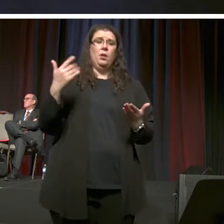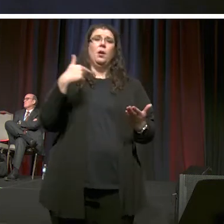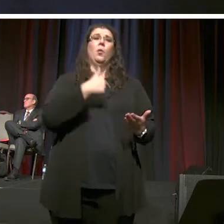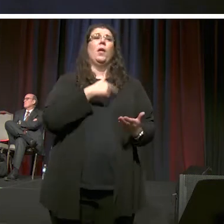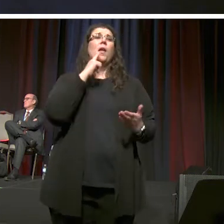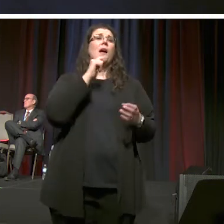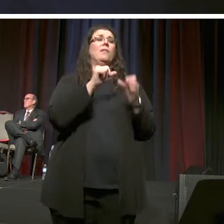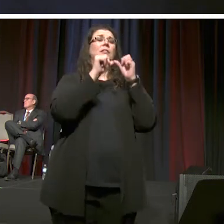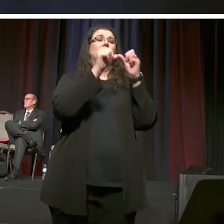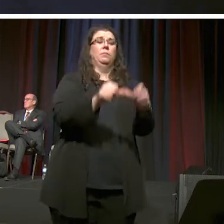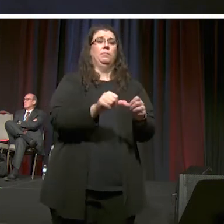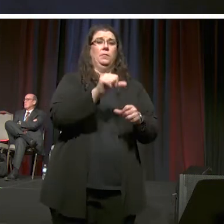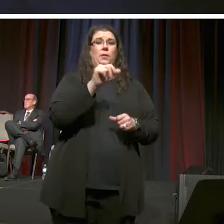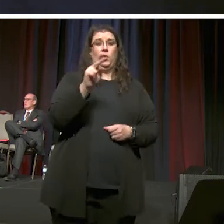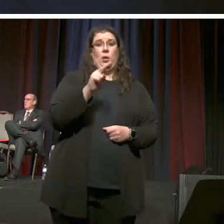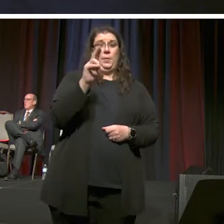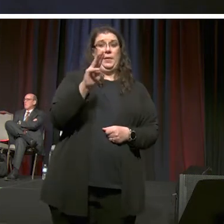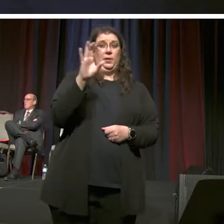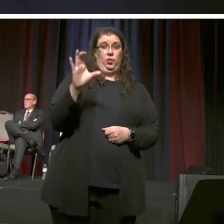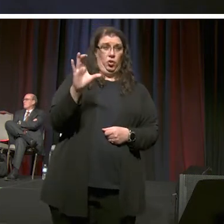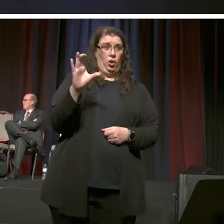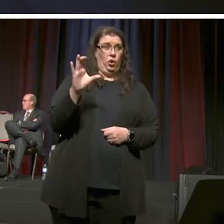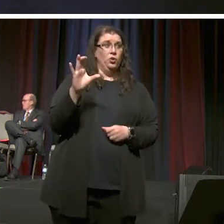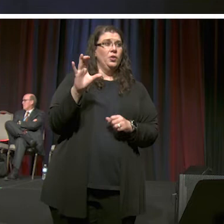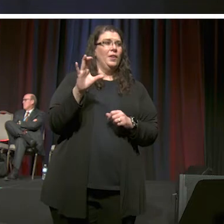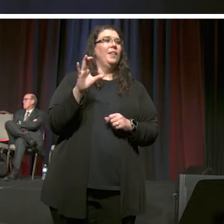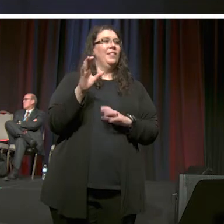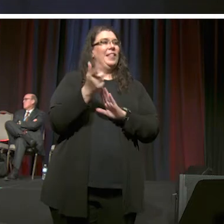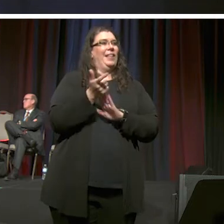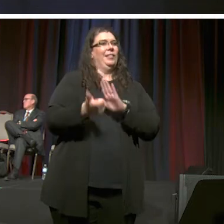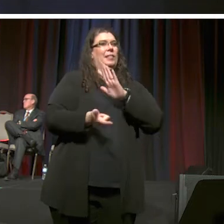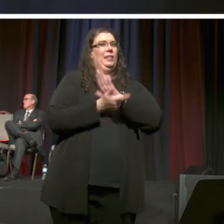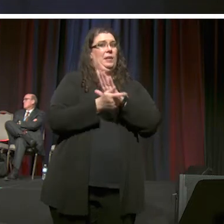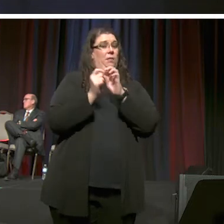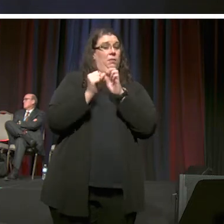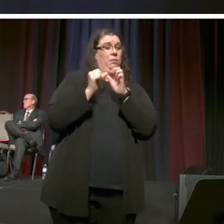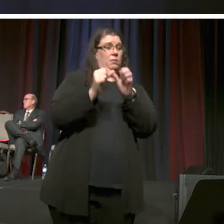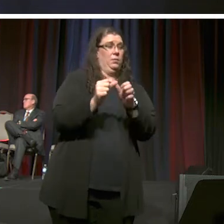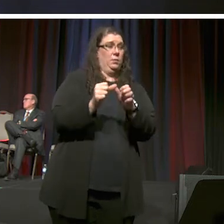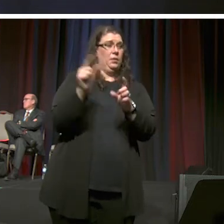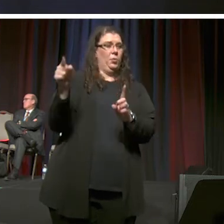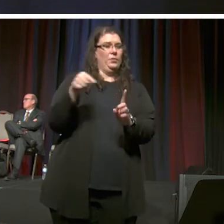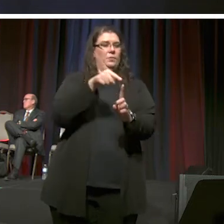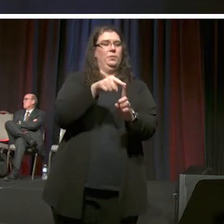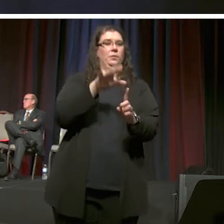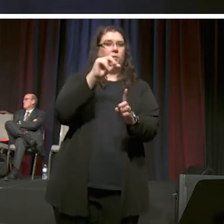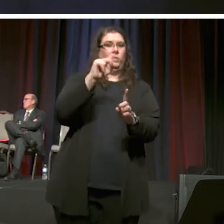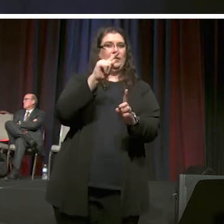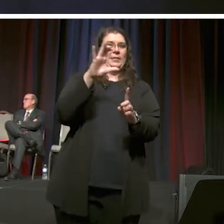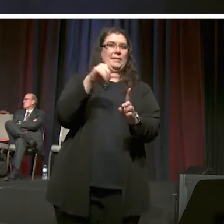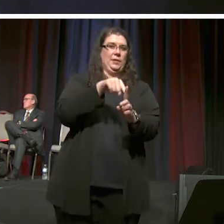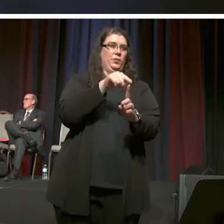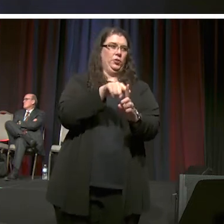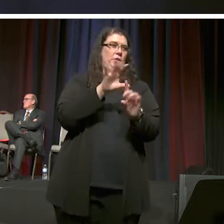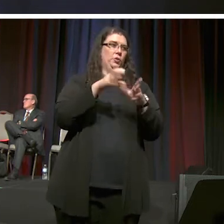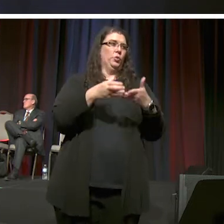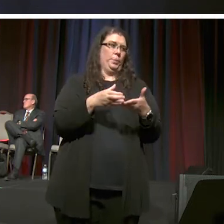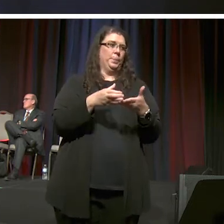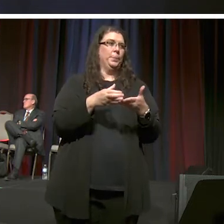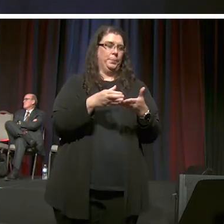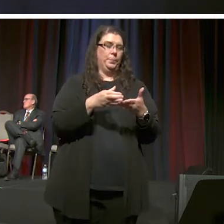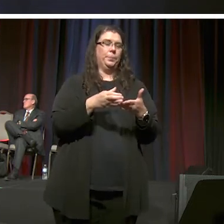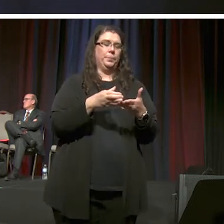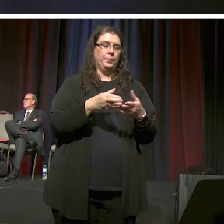continuation of the United Methodist Church, but that legal continuation would be through the centrist branch, that centrist